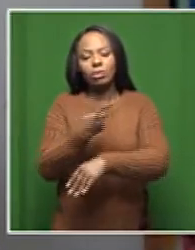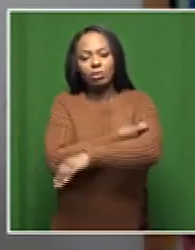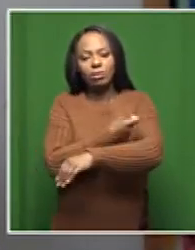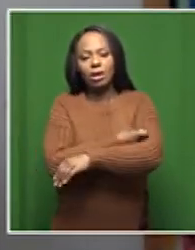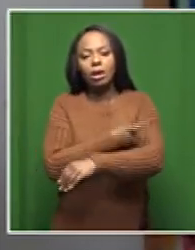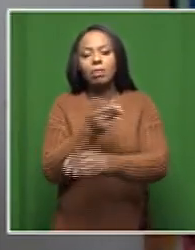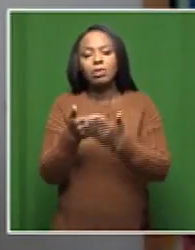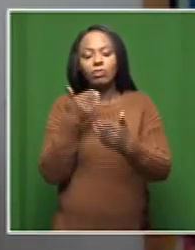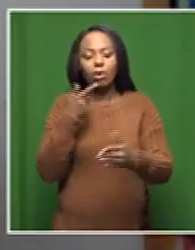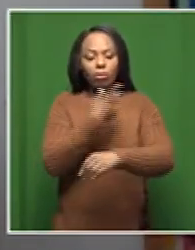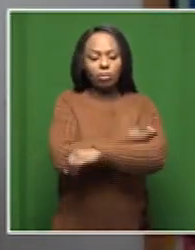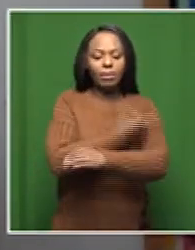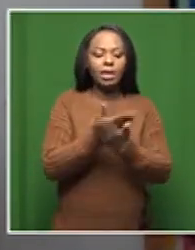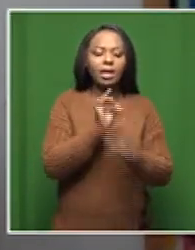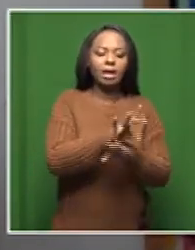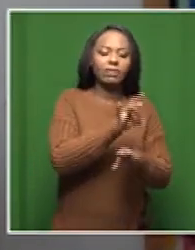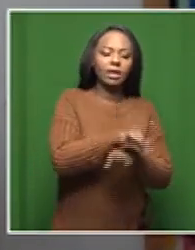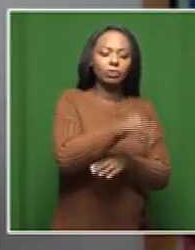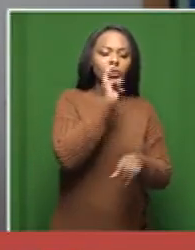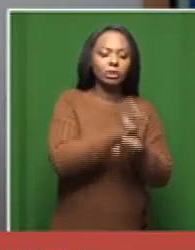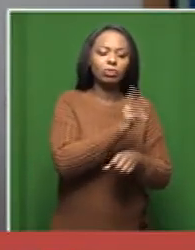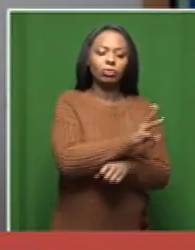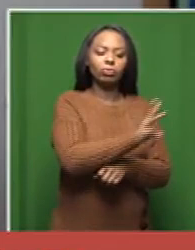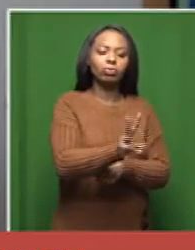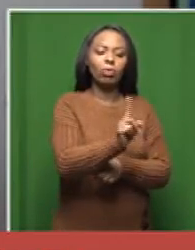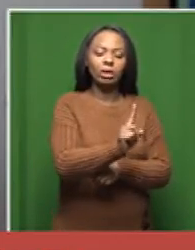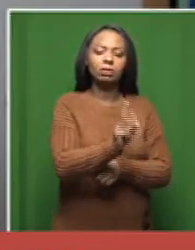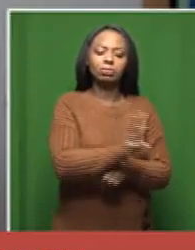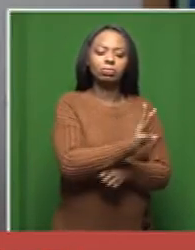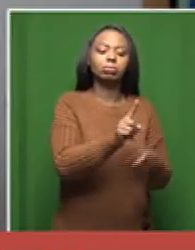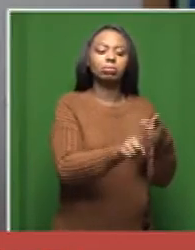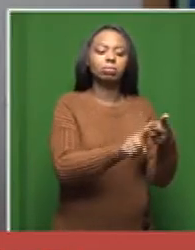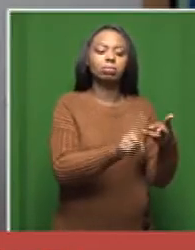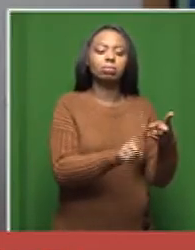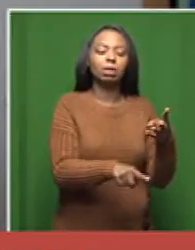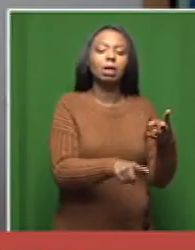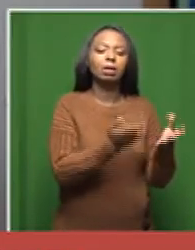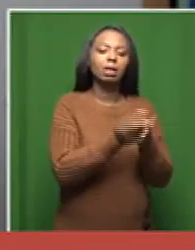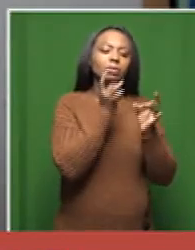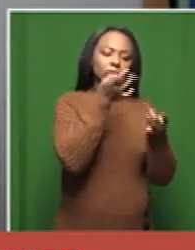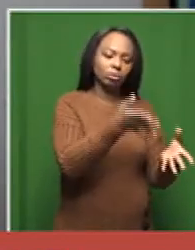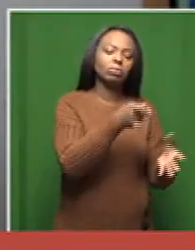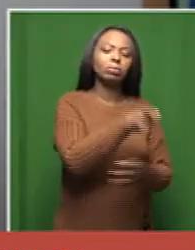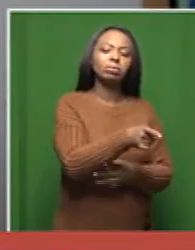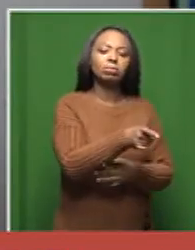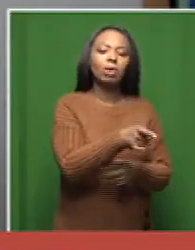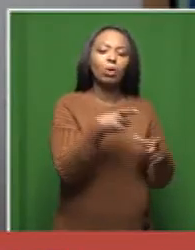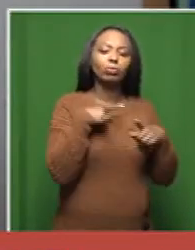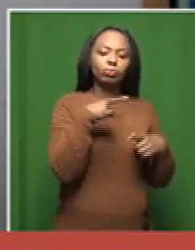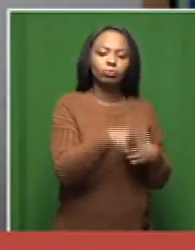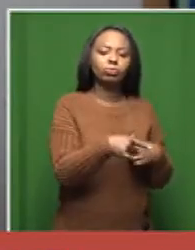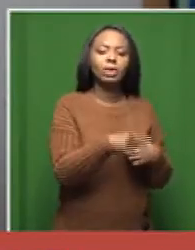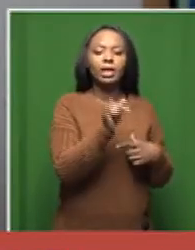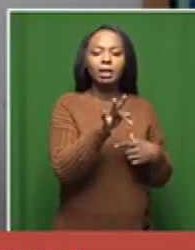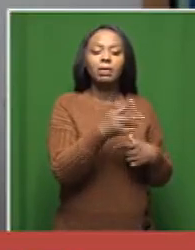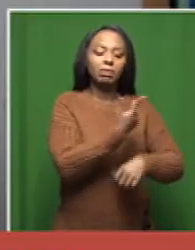some advice what to watch out for if on the extremely uncommon situation you might get that side effect. You know, it